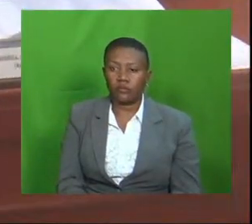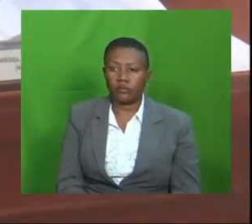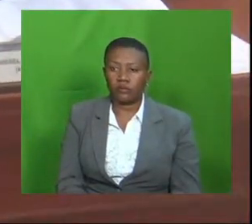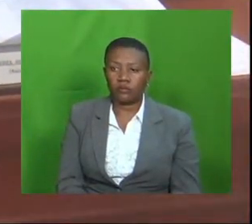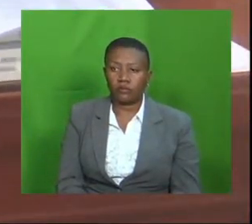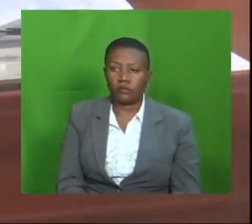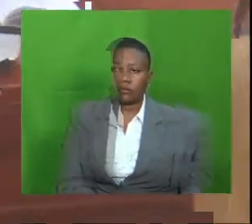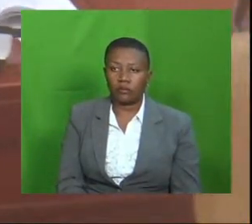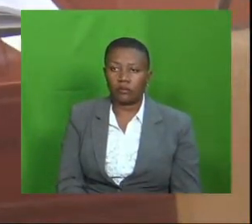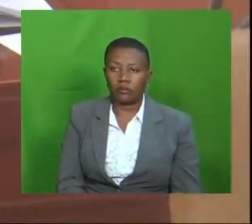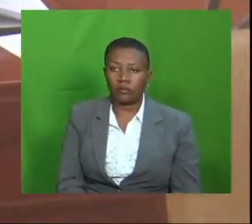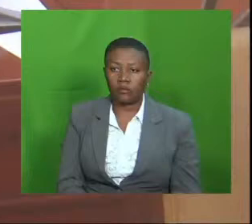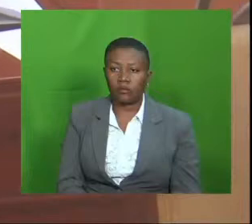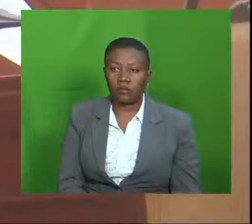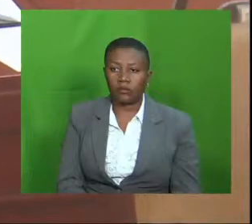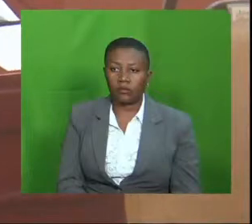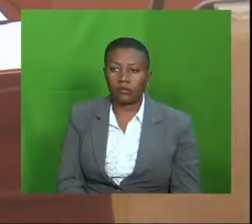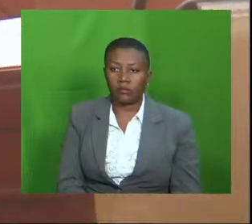It goes